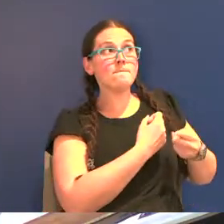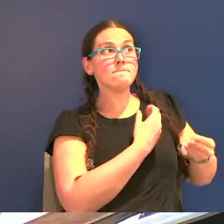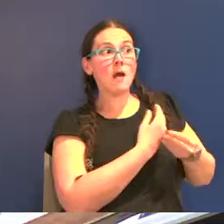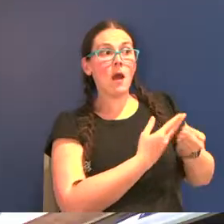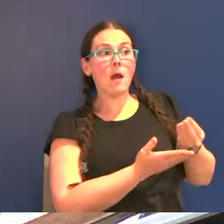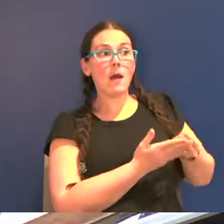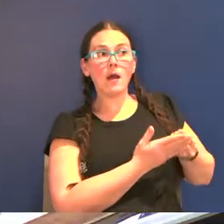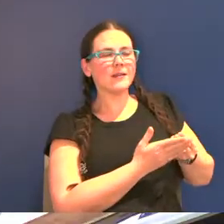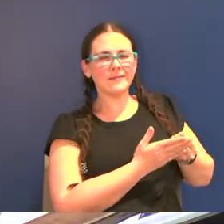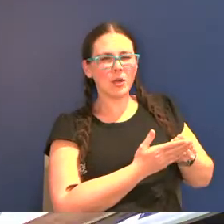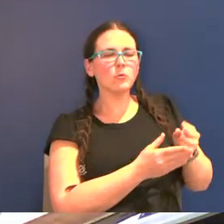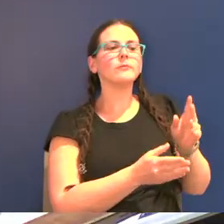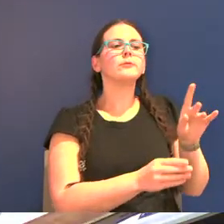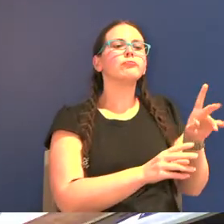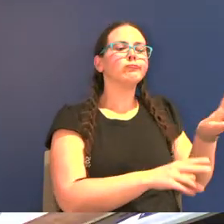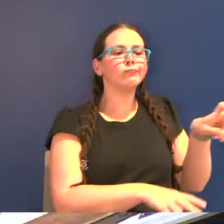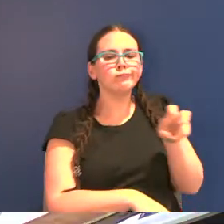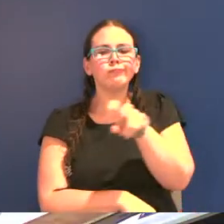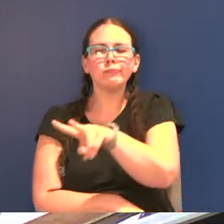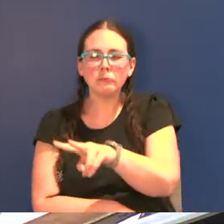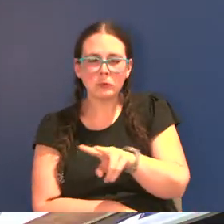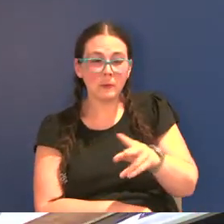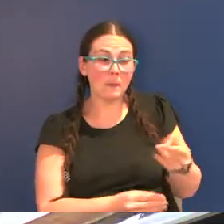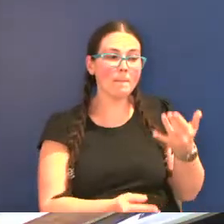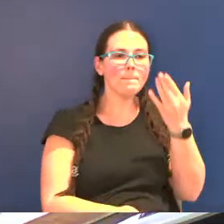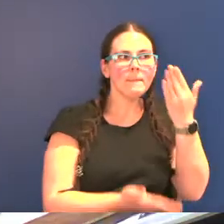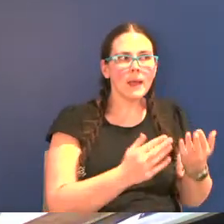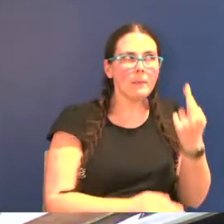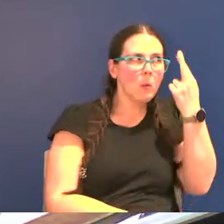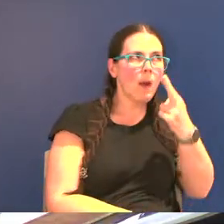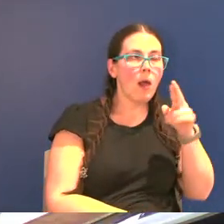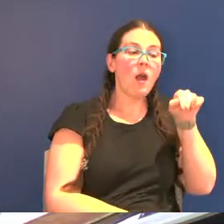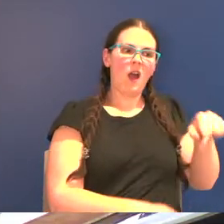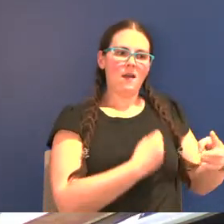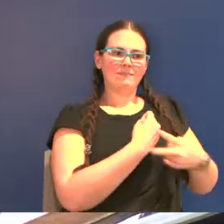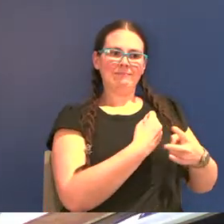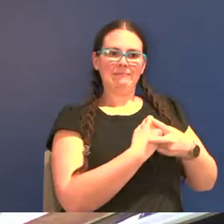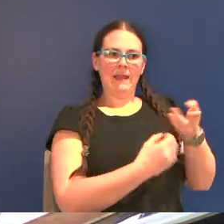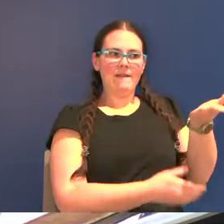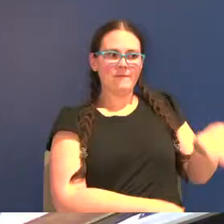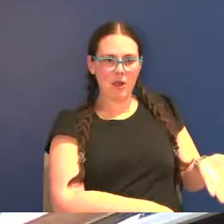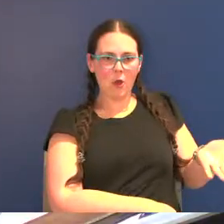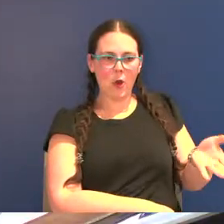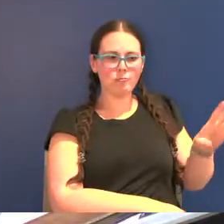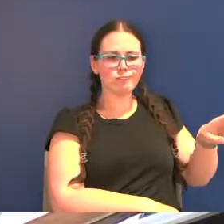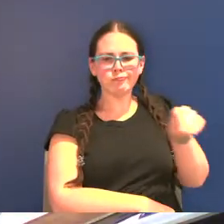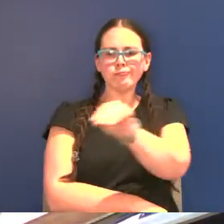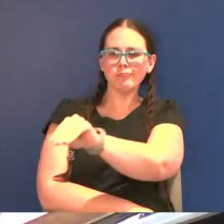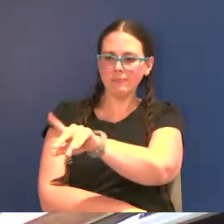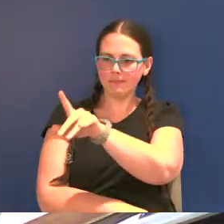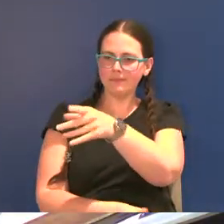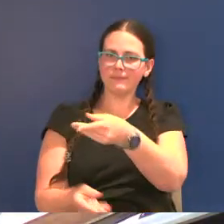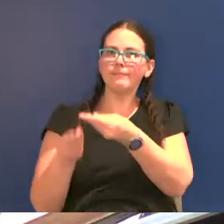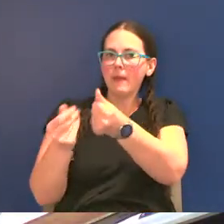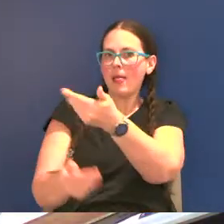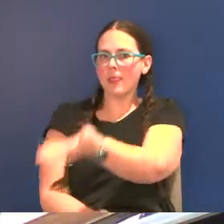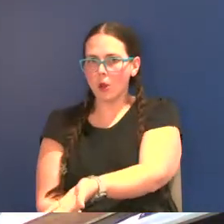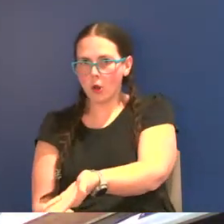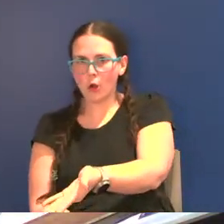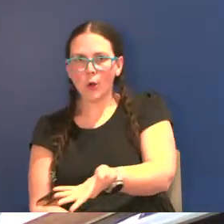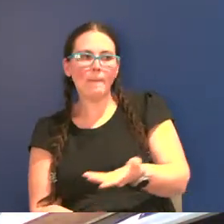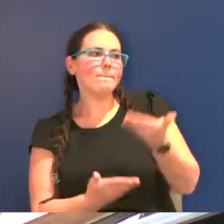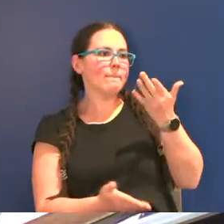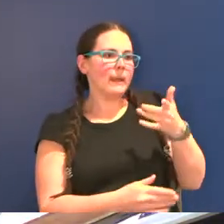from somewhere else. It would probably be some realized savings early in the fall, or maybe some things where we were had some space at that point in the budget. So we